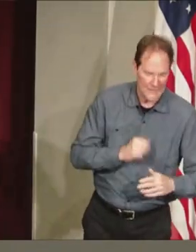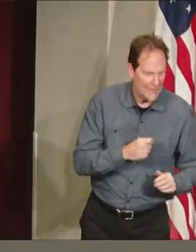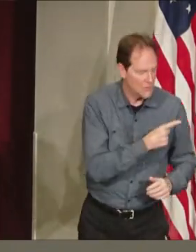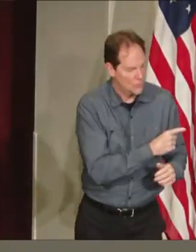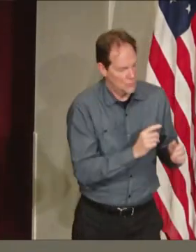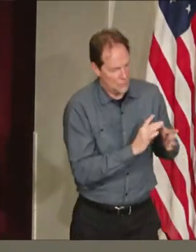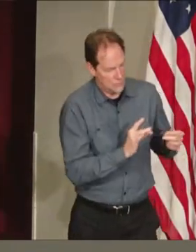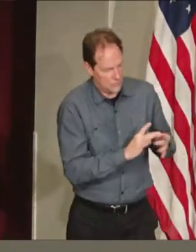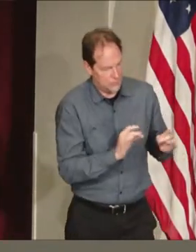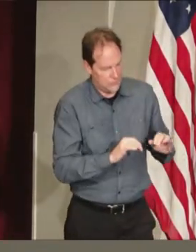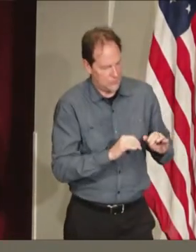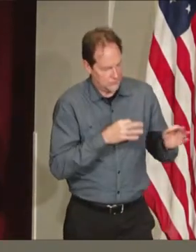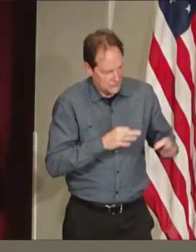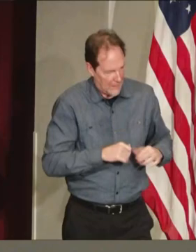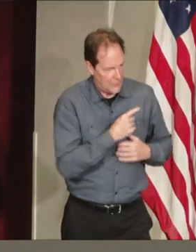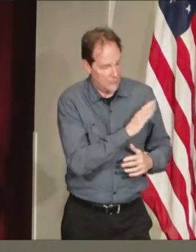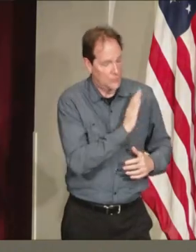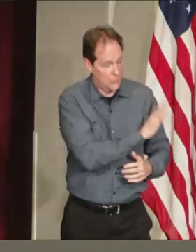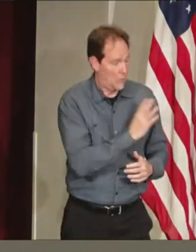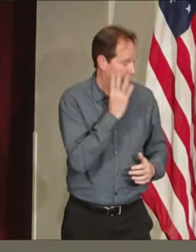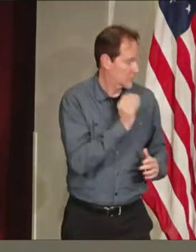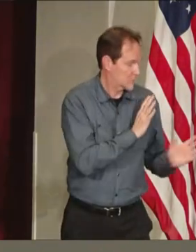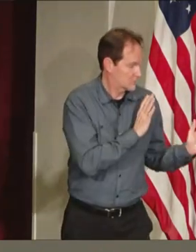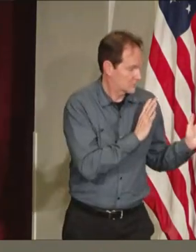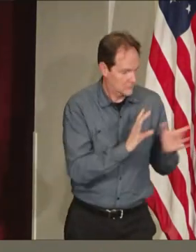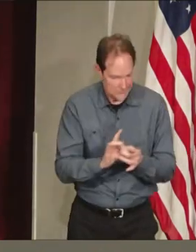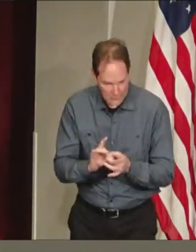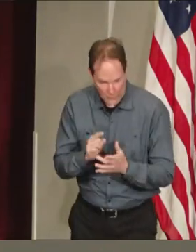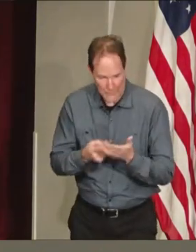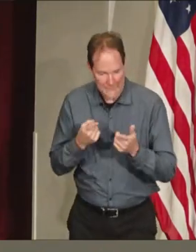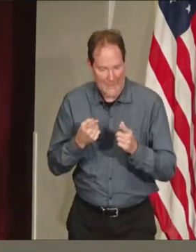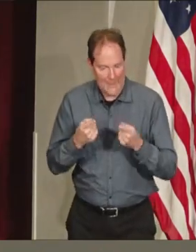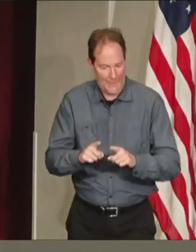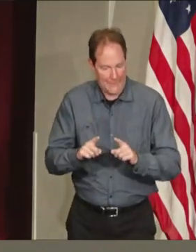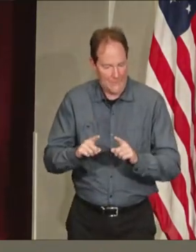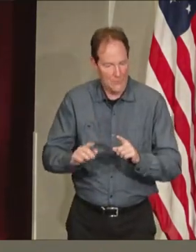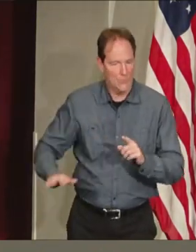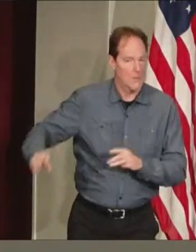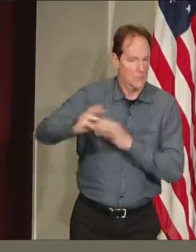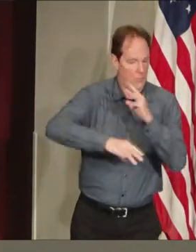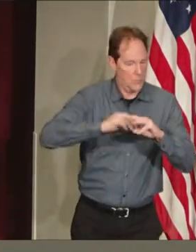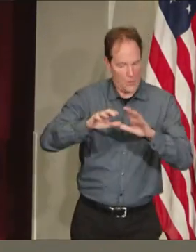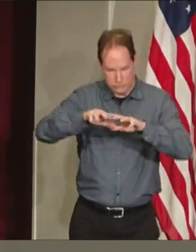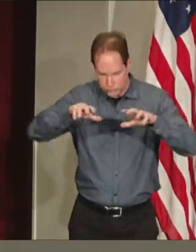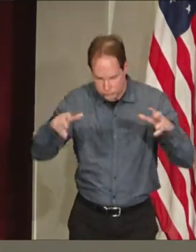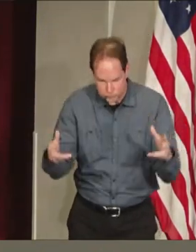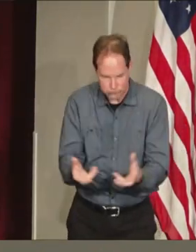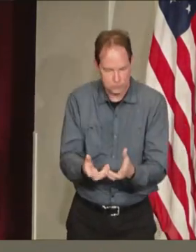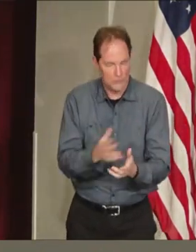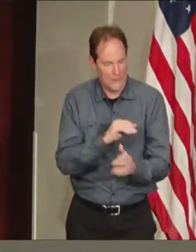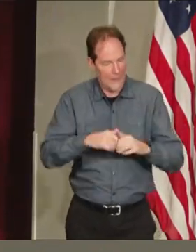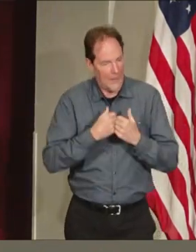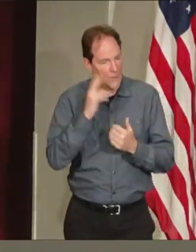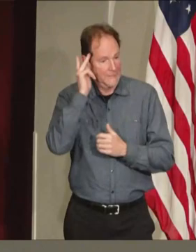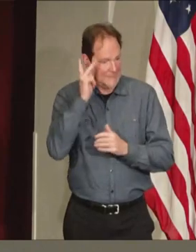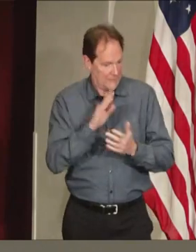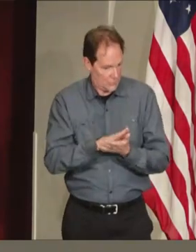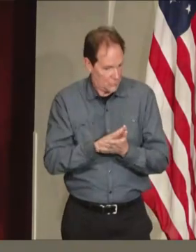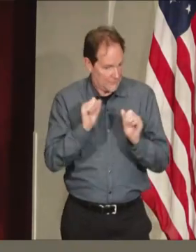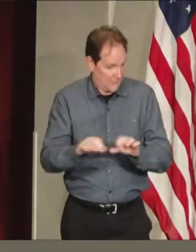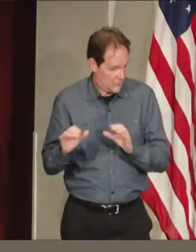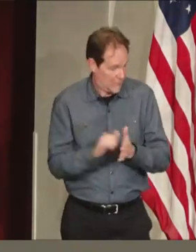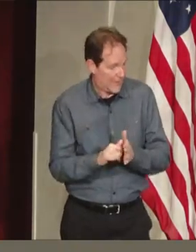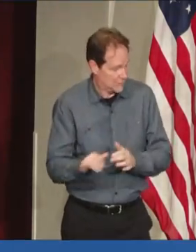you have tied your experience to what's happening globally and how the Kennedy School can also do